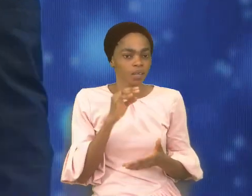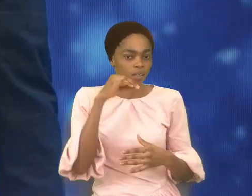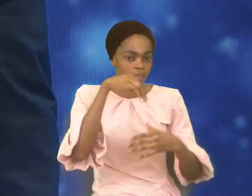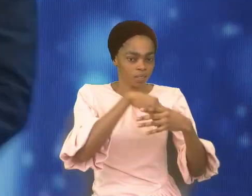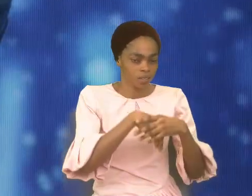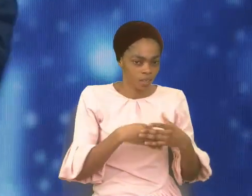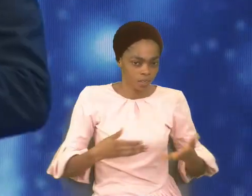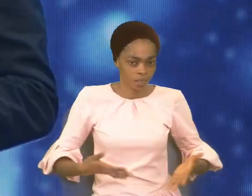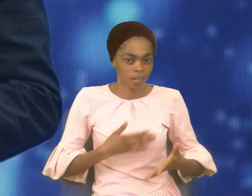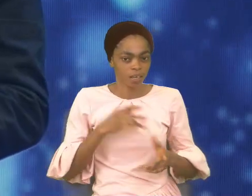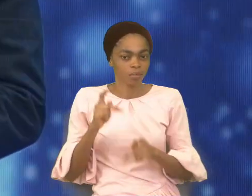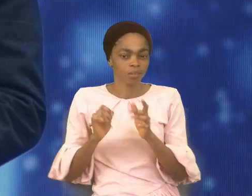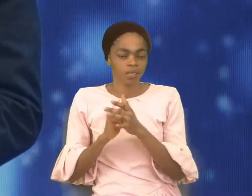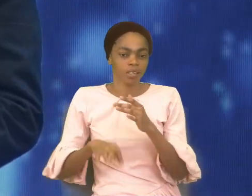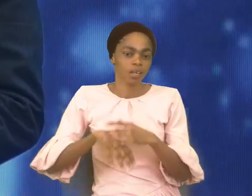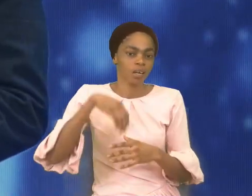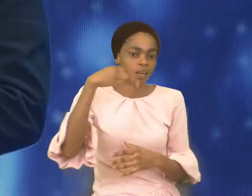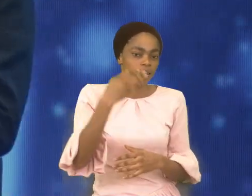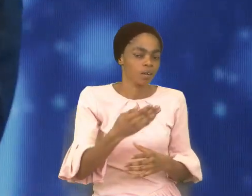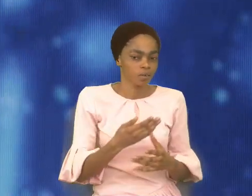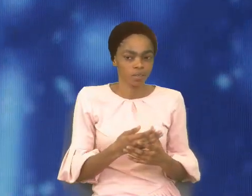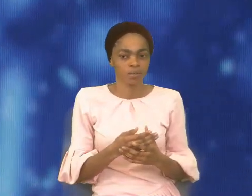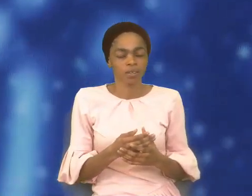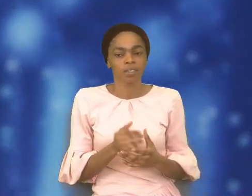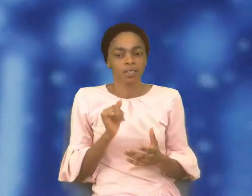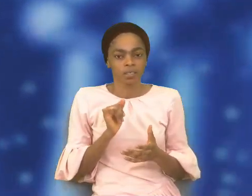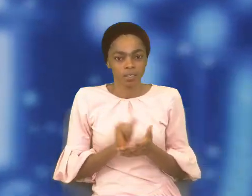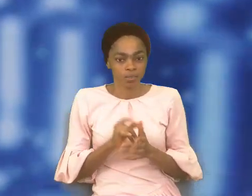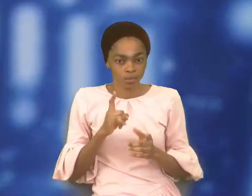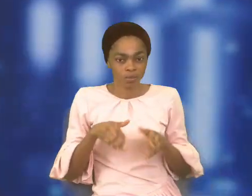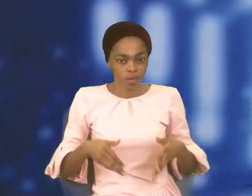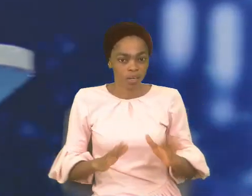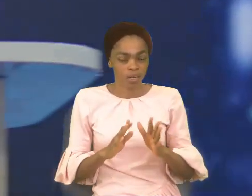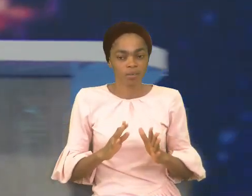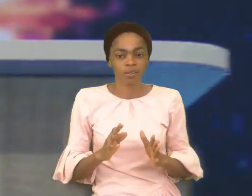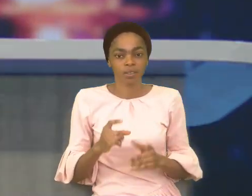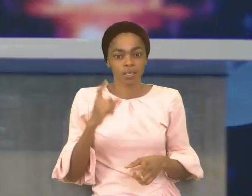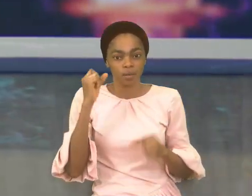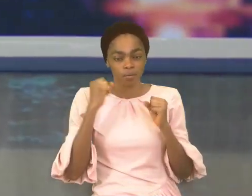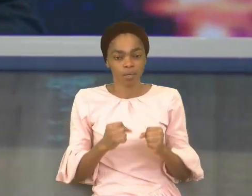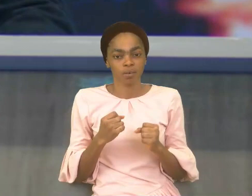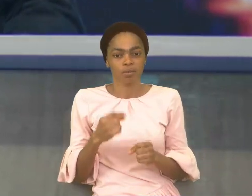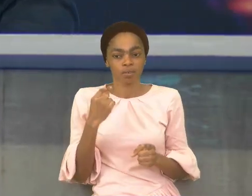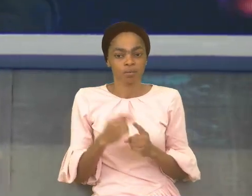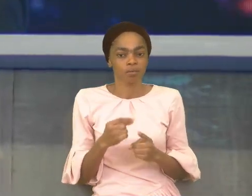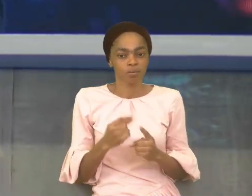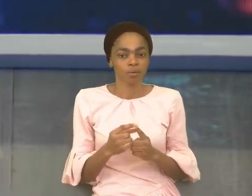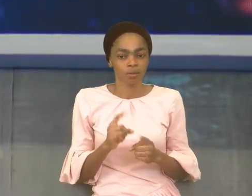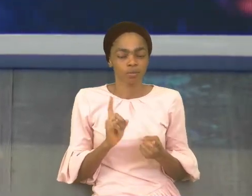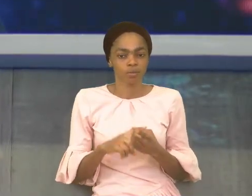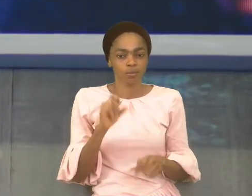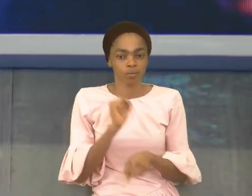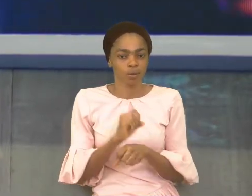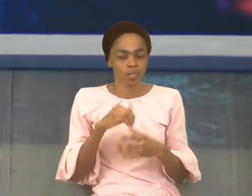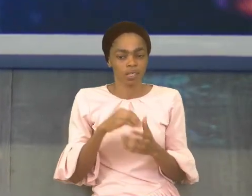the power of the word to work in every life, and that our